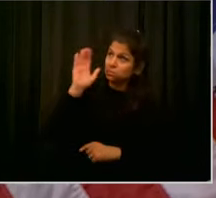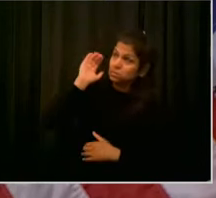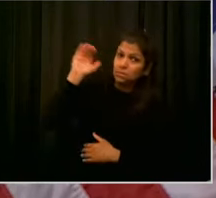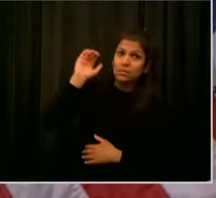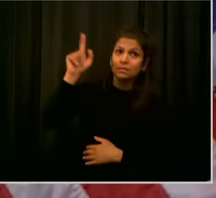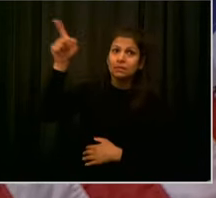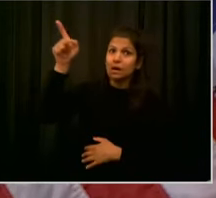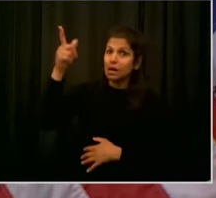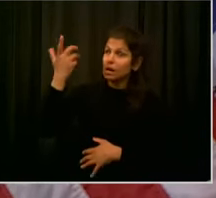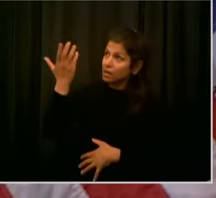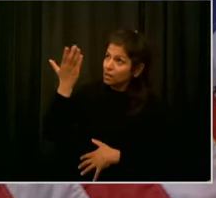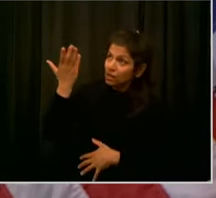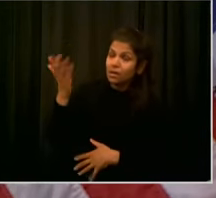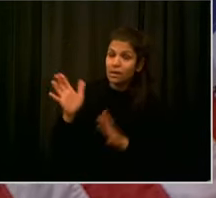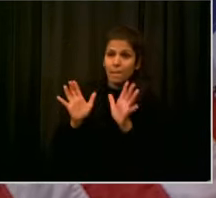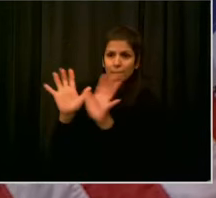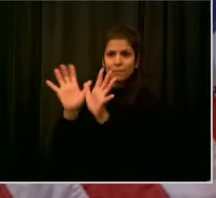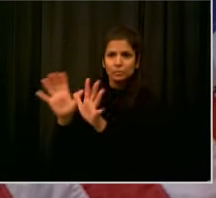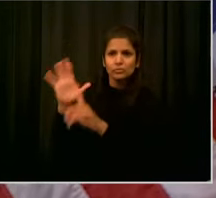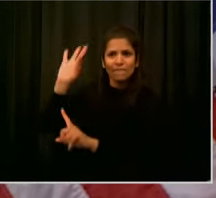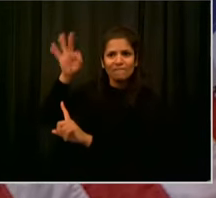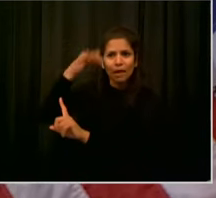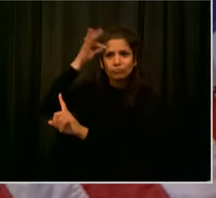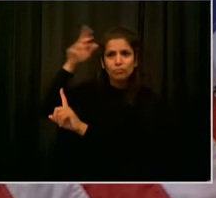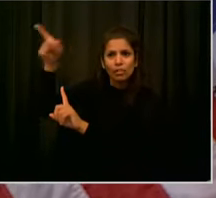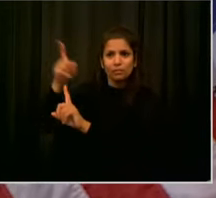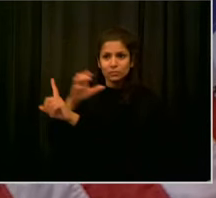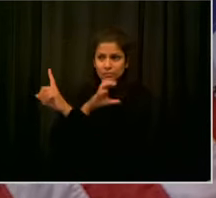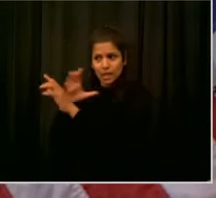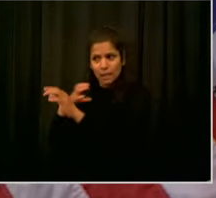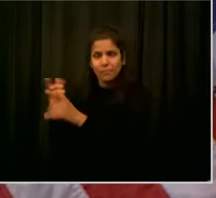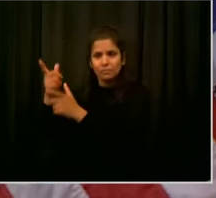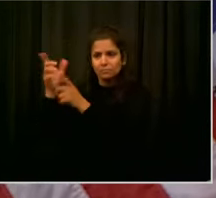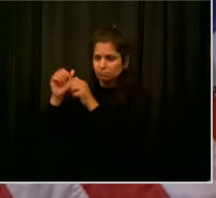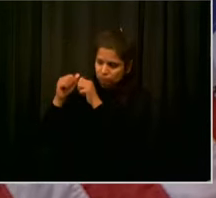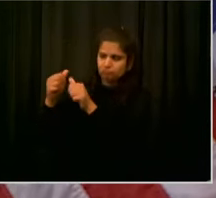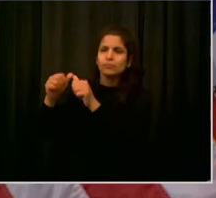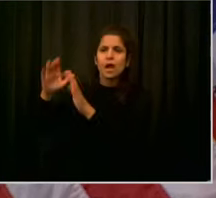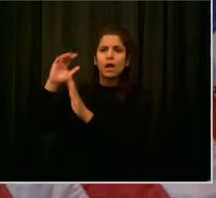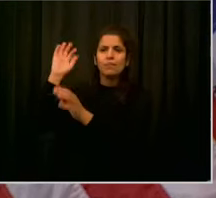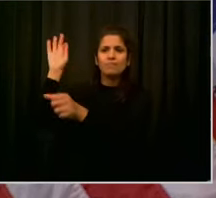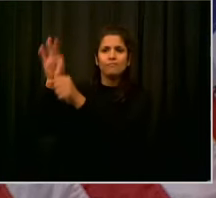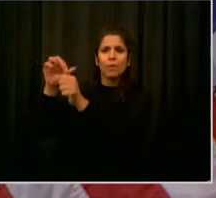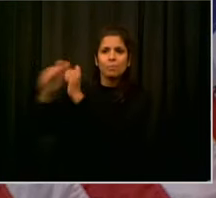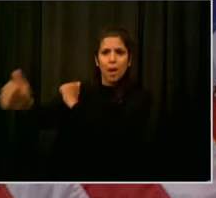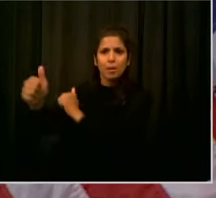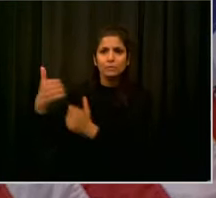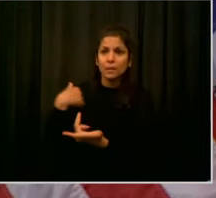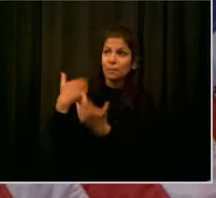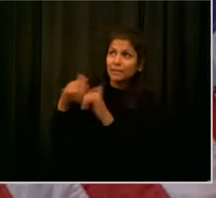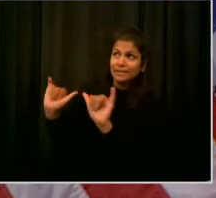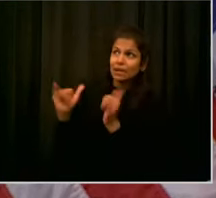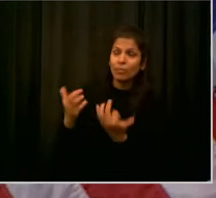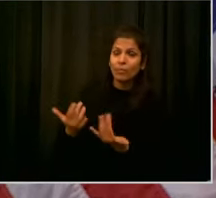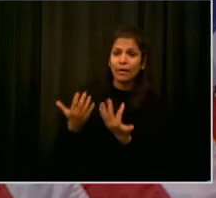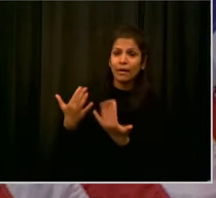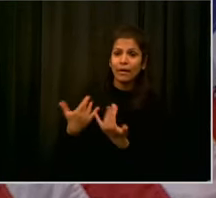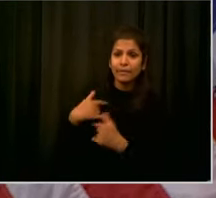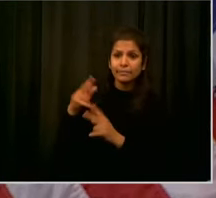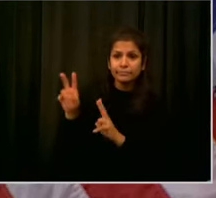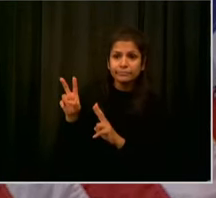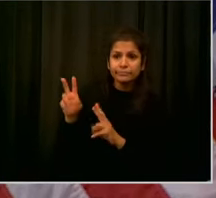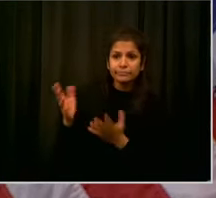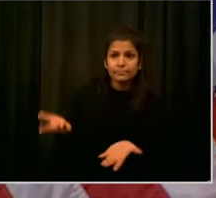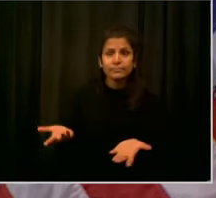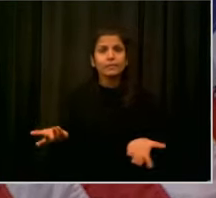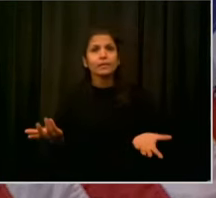hurting because of poverty, because of economic injustice as well. So the stimulus would allow us to